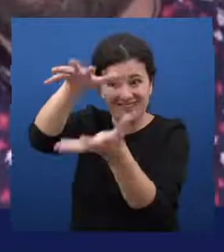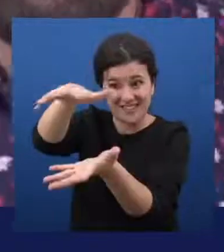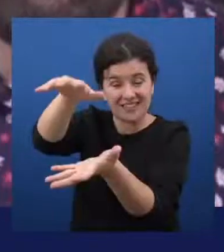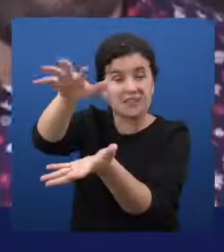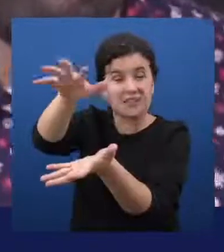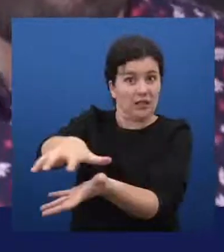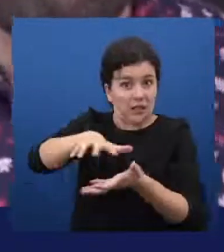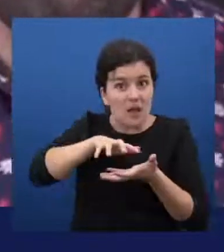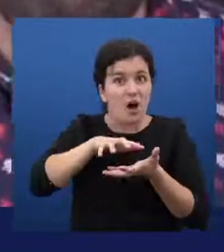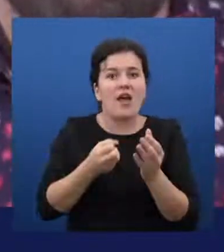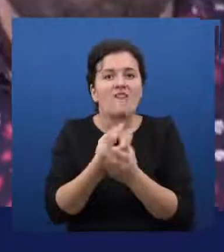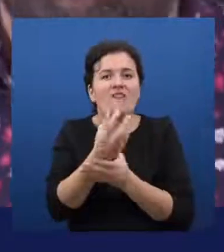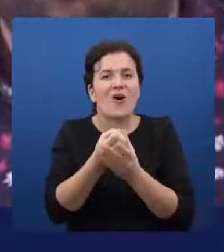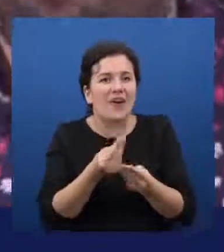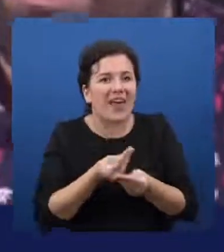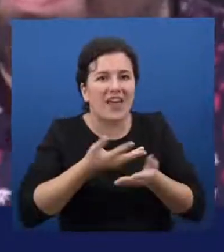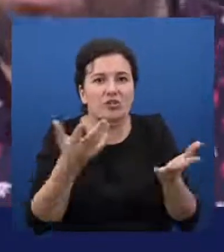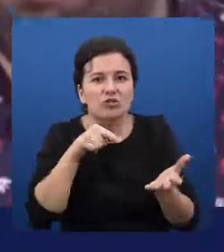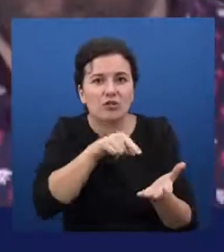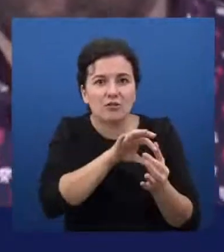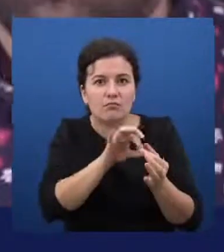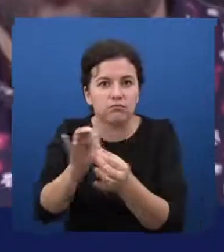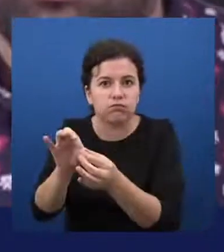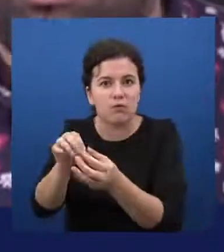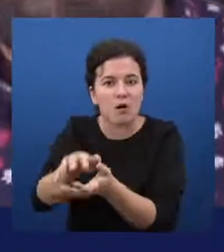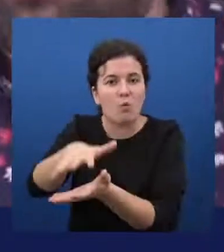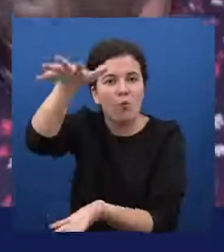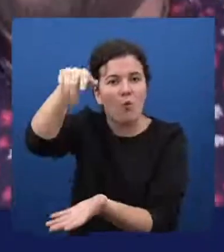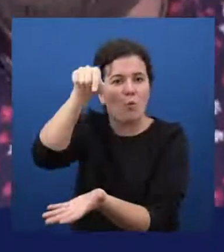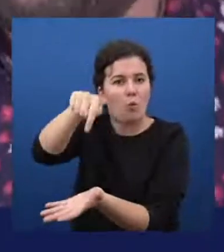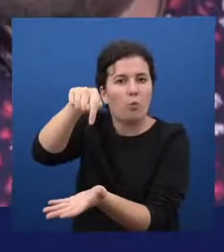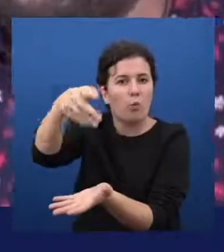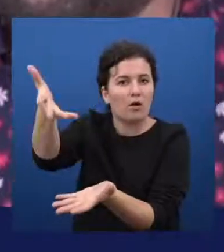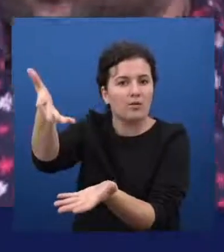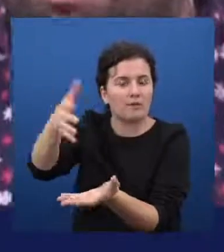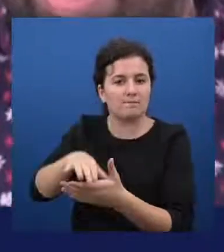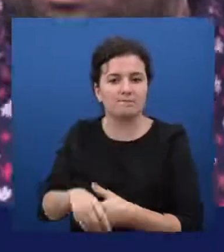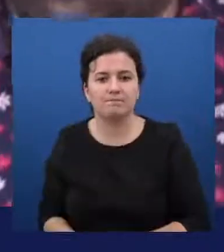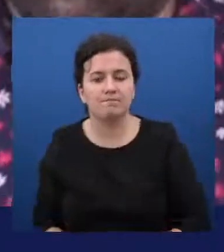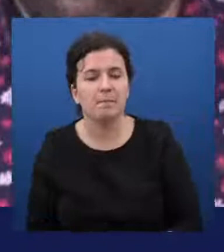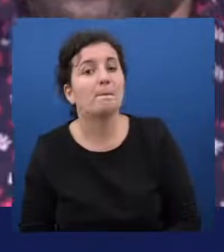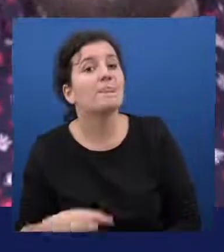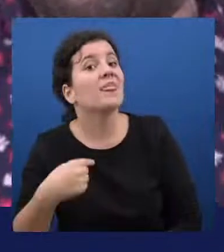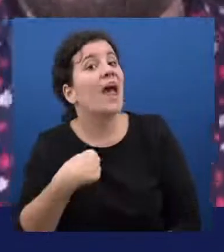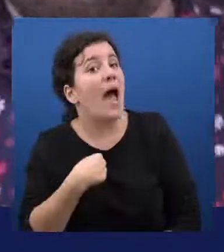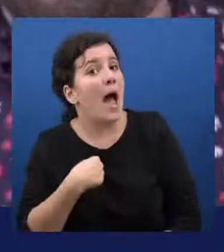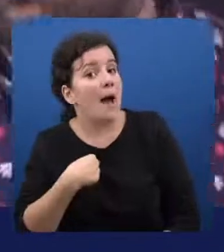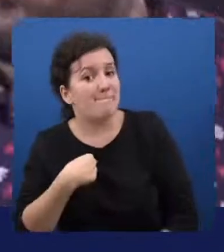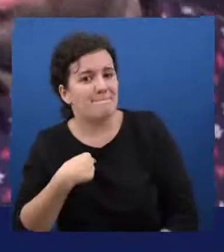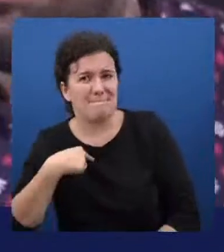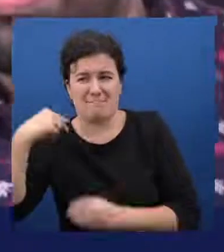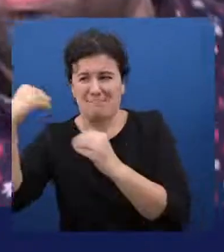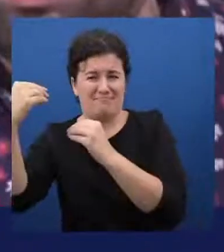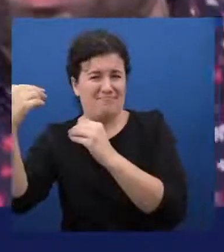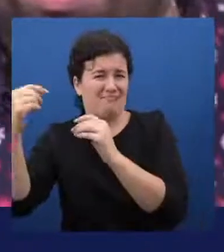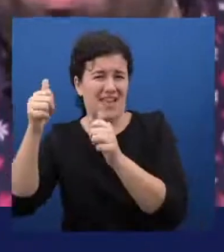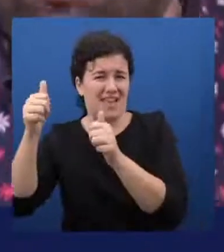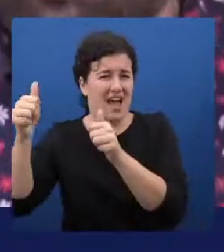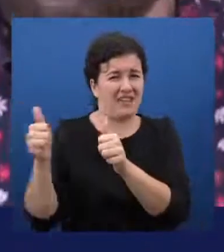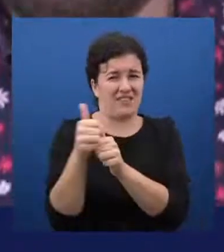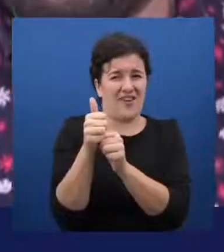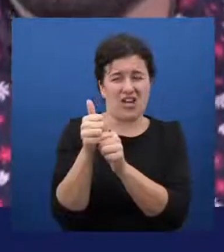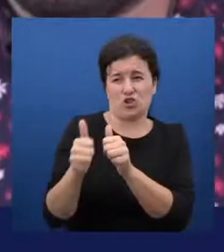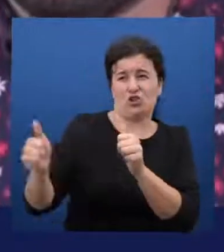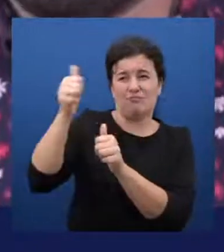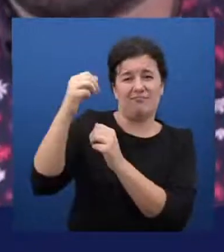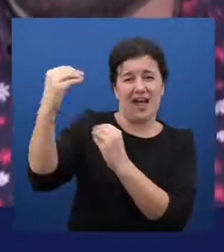of information, we should have the potential for better models. My advisor in grad school, Hal Dalmay, you can look him up. He co-authored